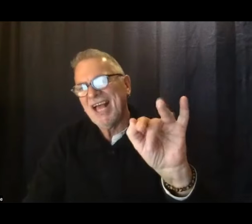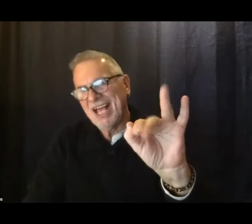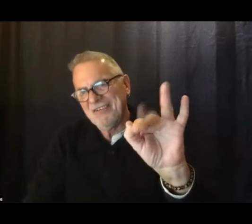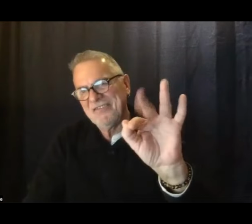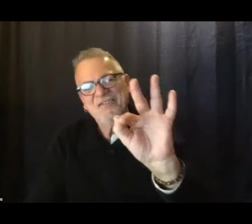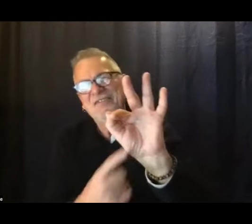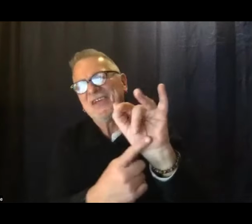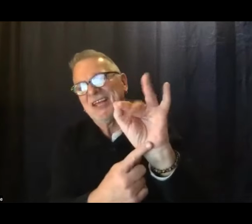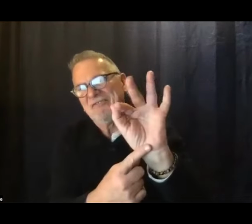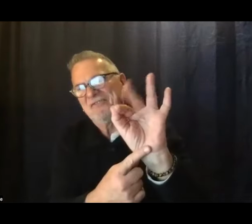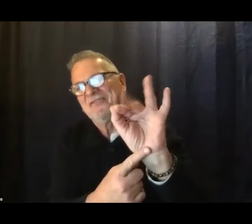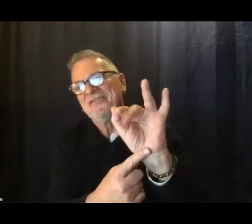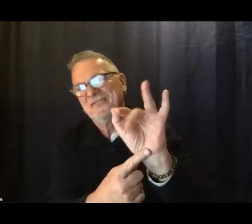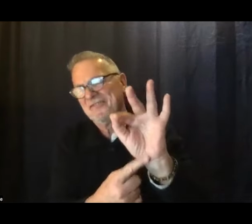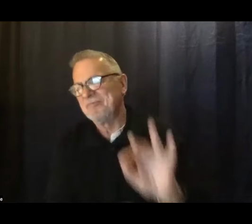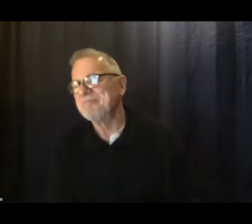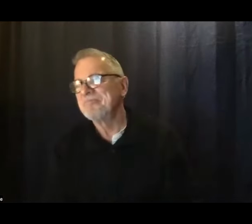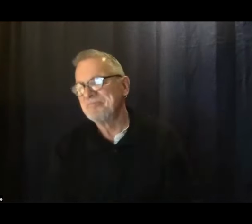on the forehead, or if, lexicalized.